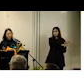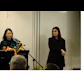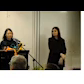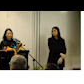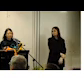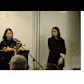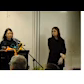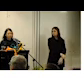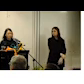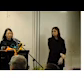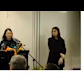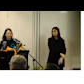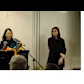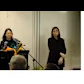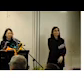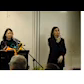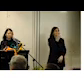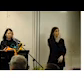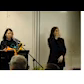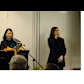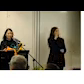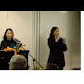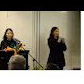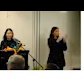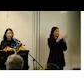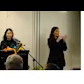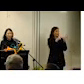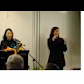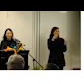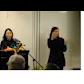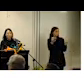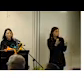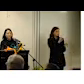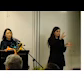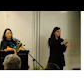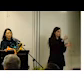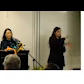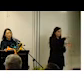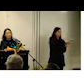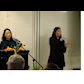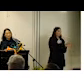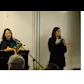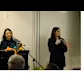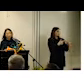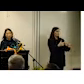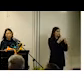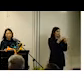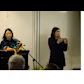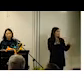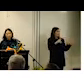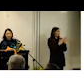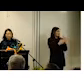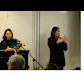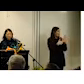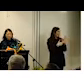when two GABA molecule binds to the receptor, this triggers a response that opens the ion